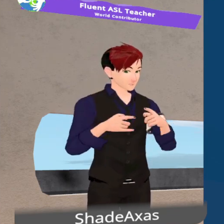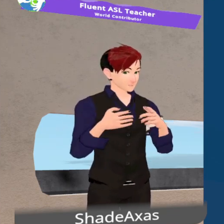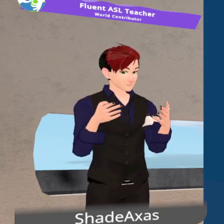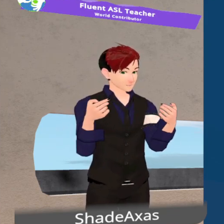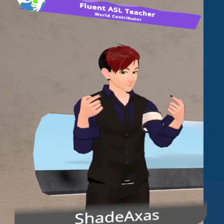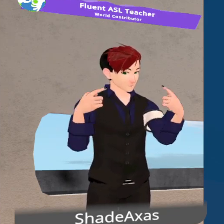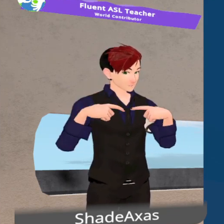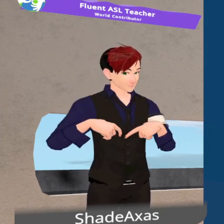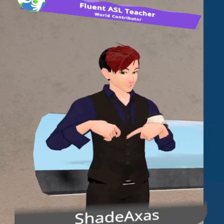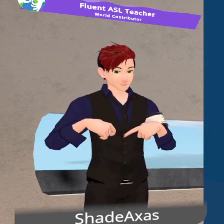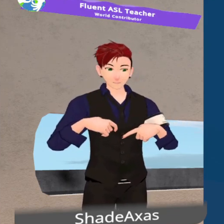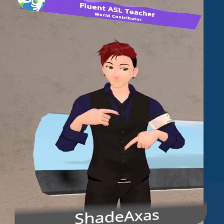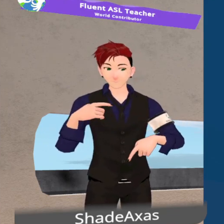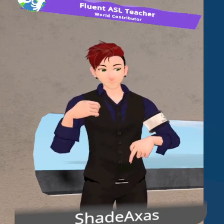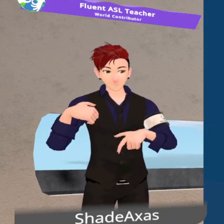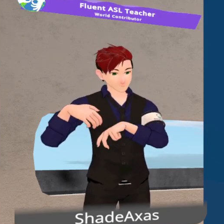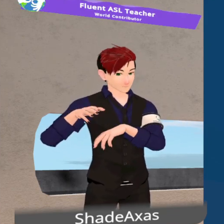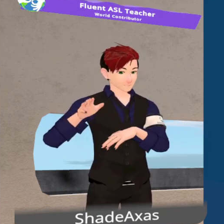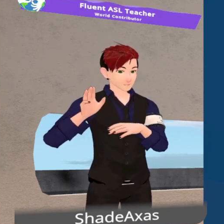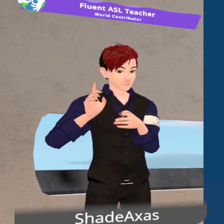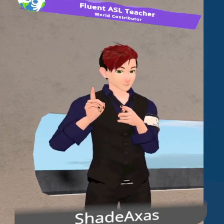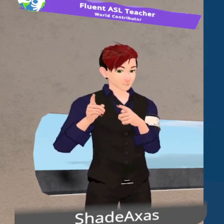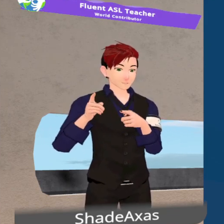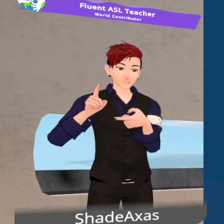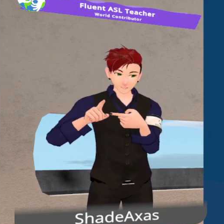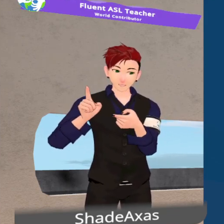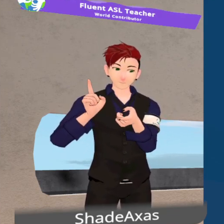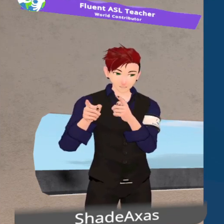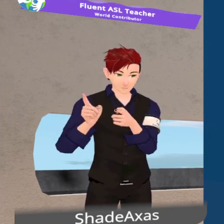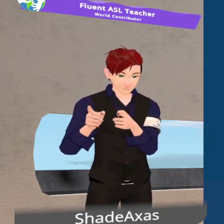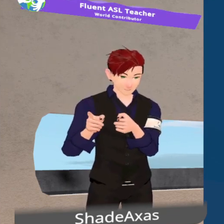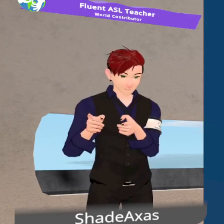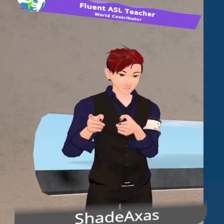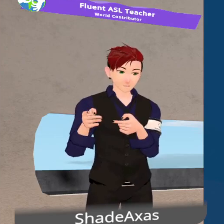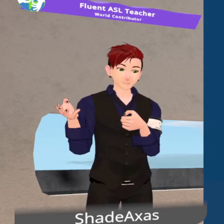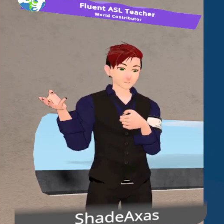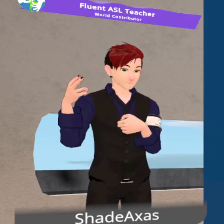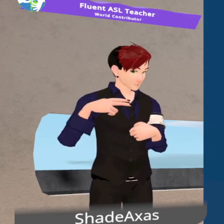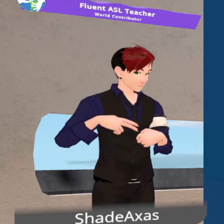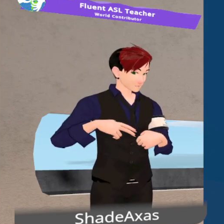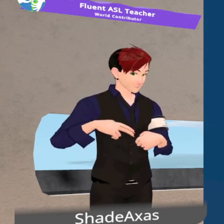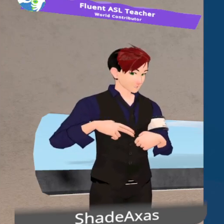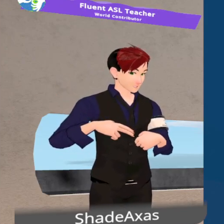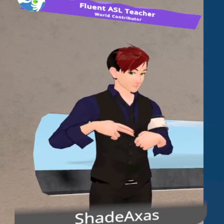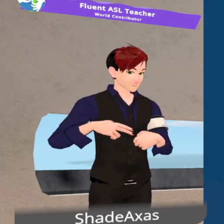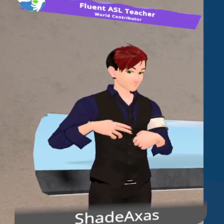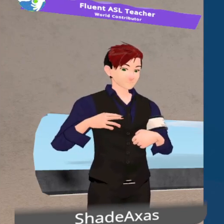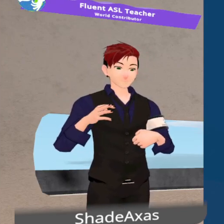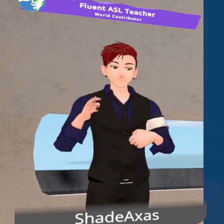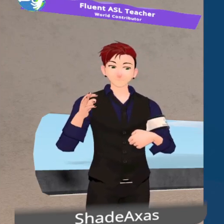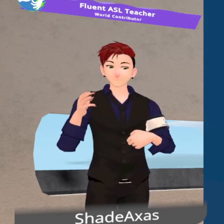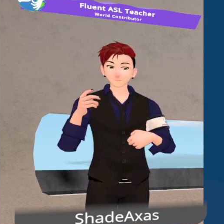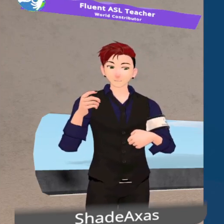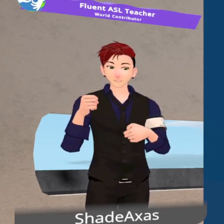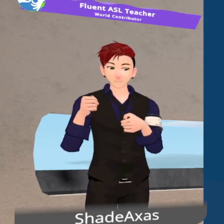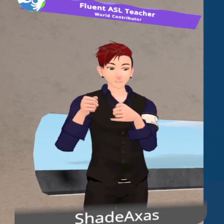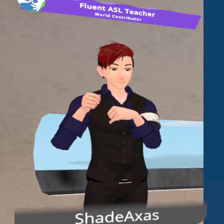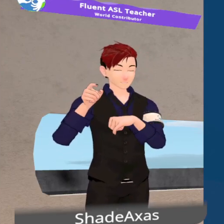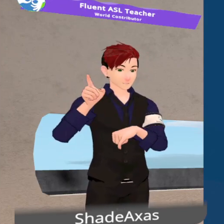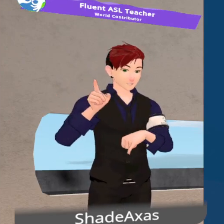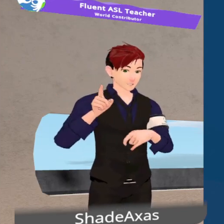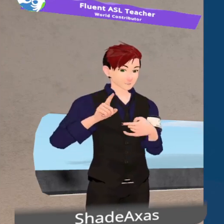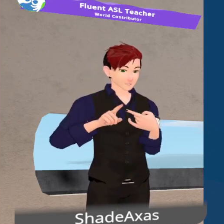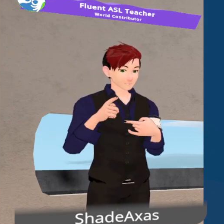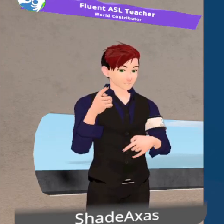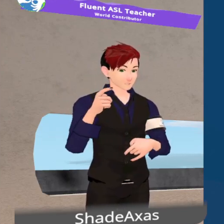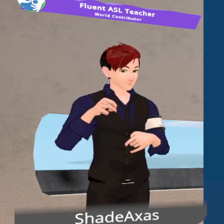If you have a friend who wants to come, send them the invite link to the Discord, have them join, and then